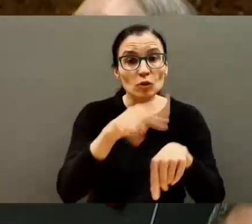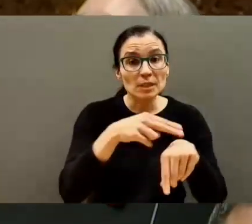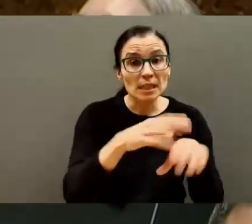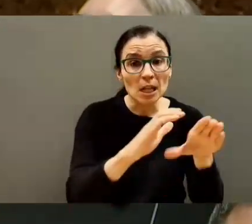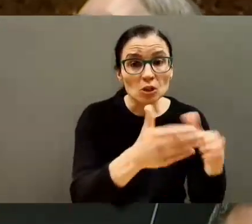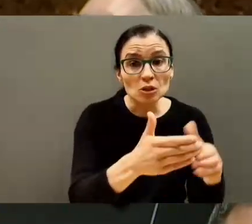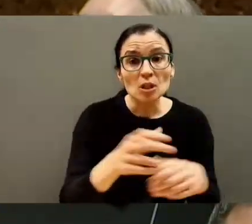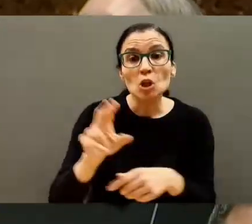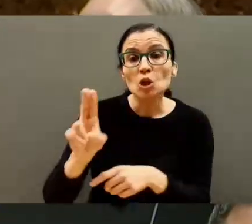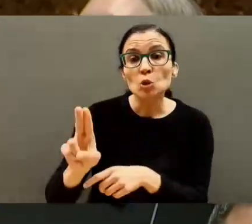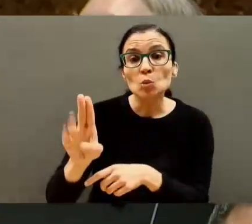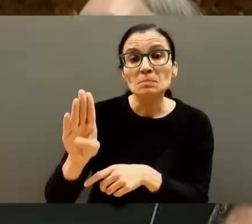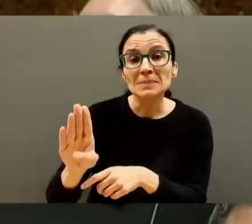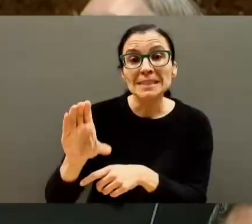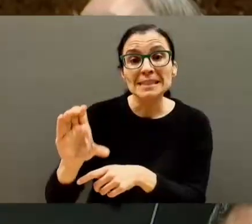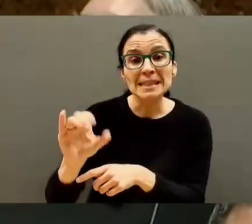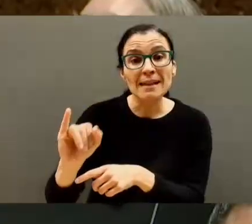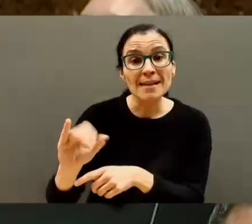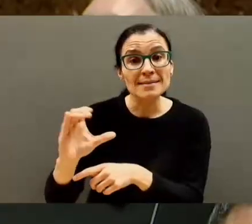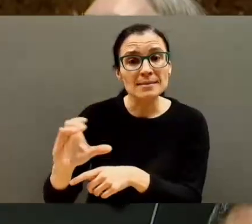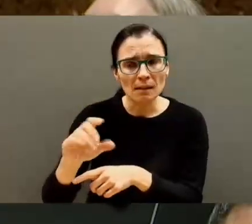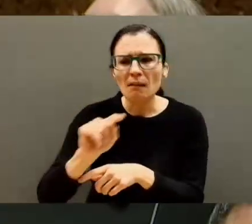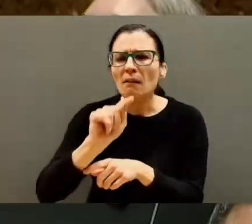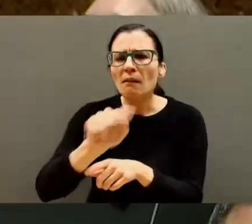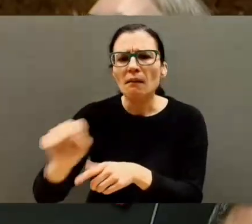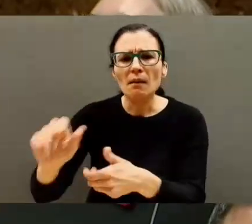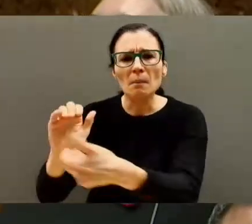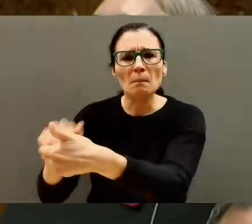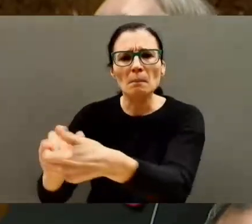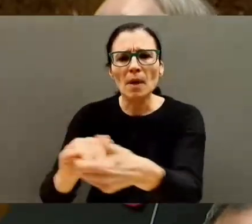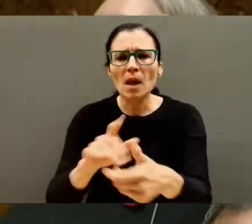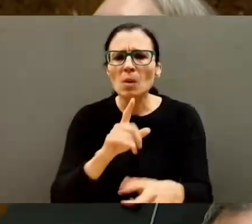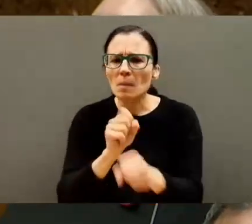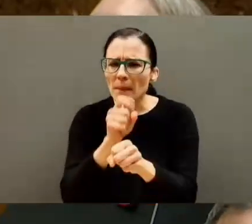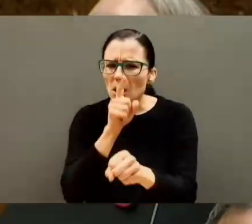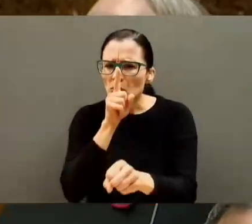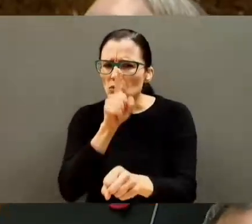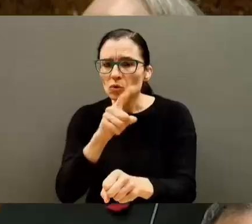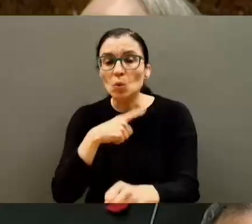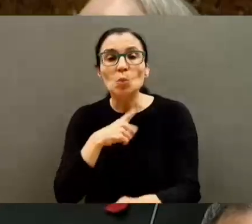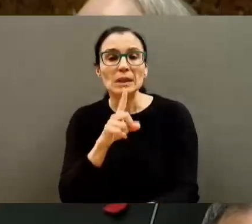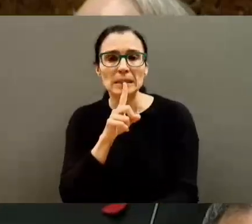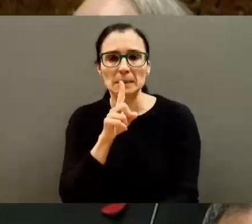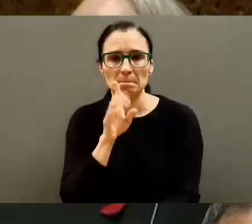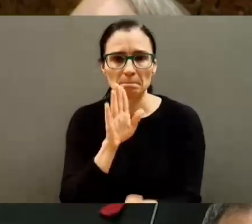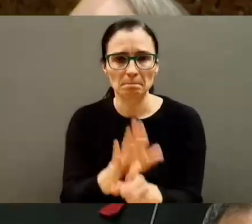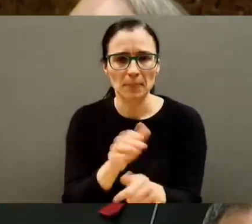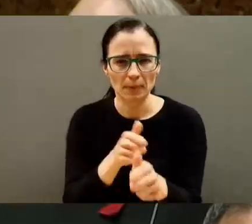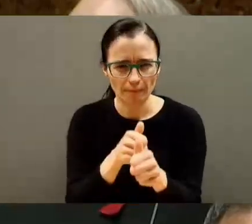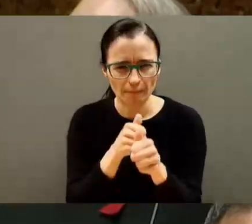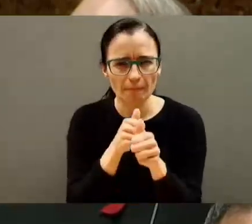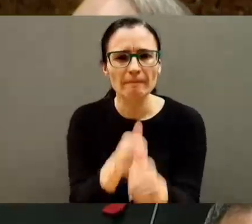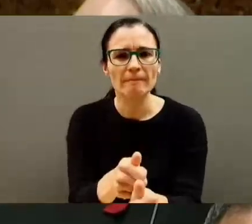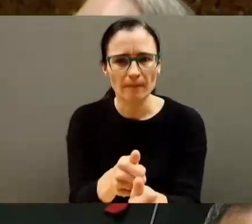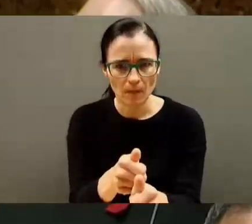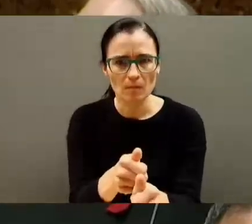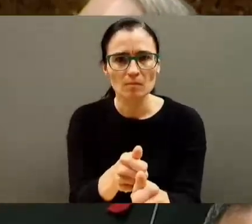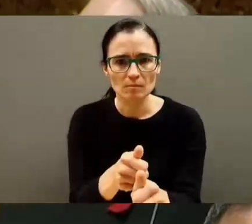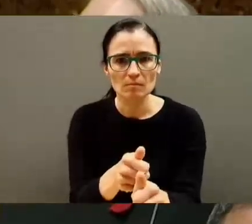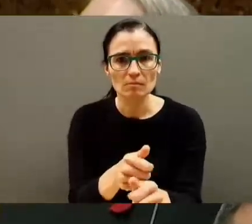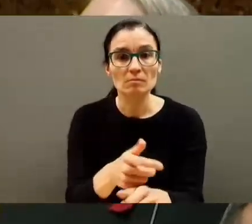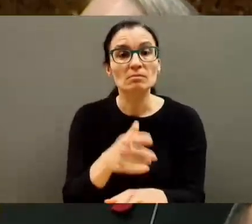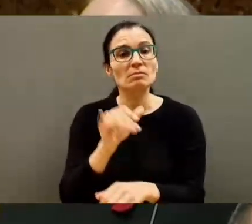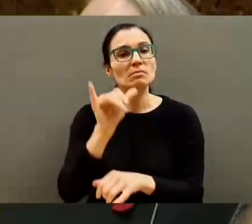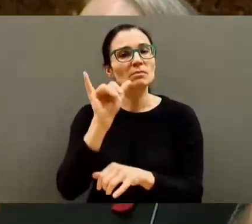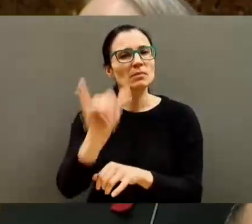we are continuing to be committed to those commitments. That is why in Bill 15, the